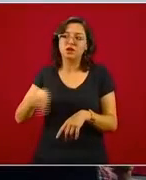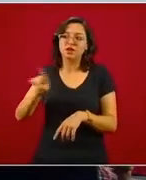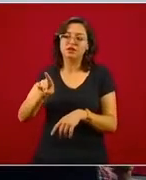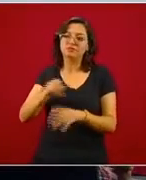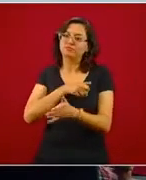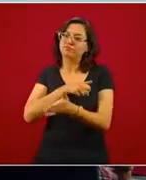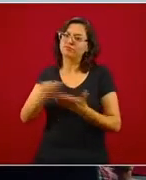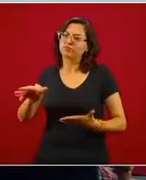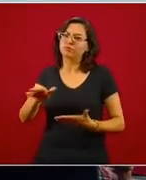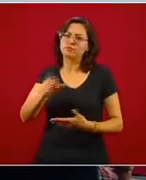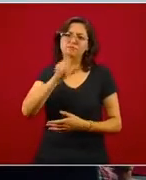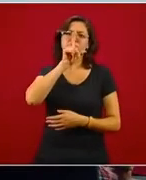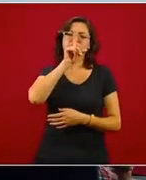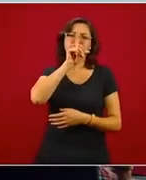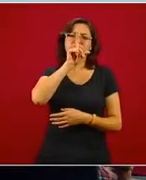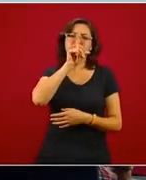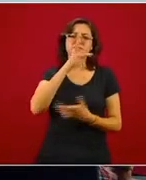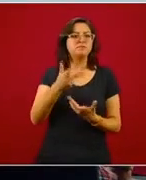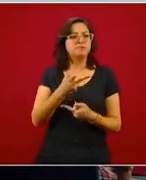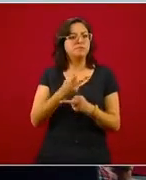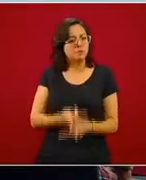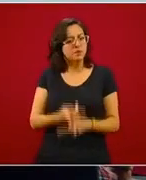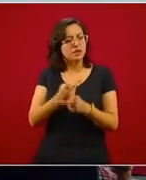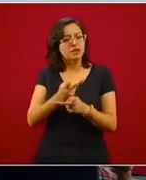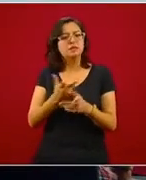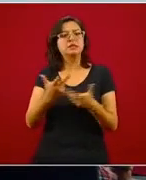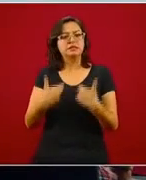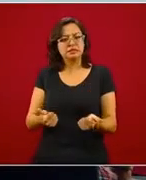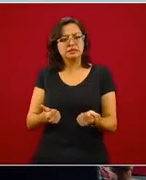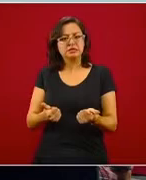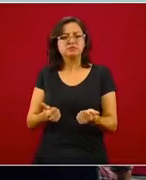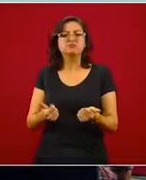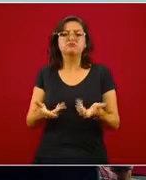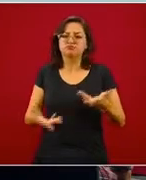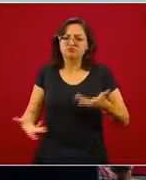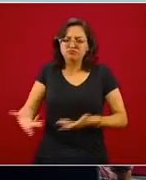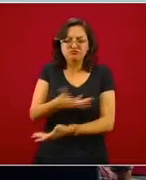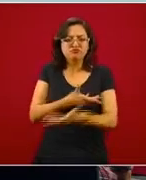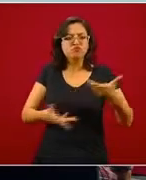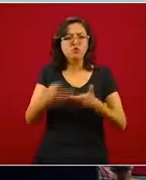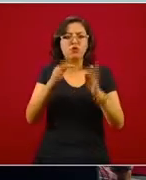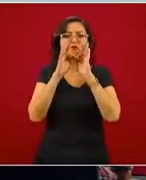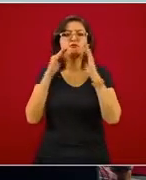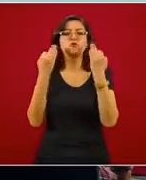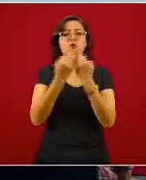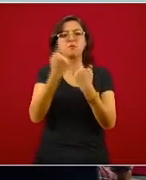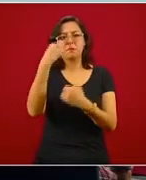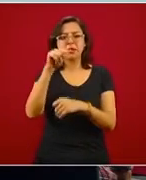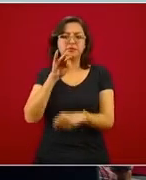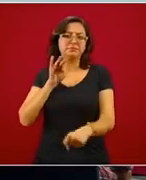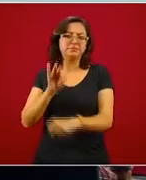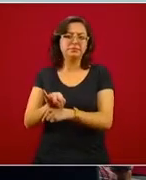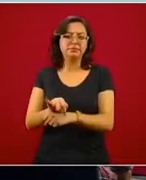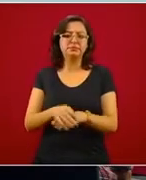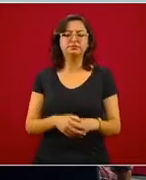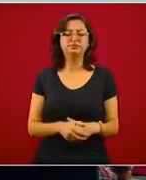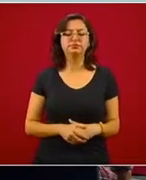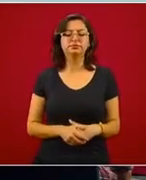companies who have women as employees, don't fire them. There has to be tolerance.